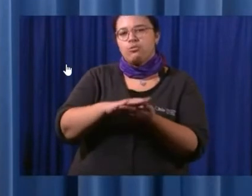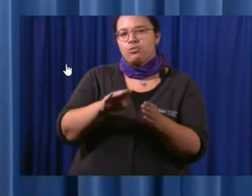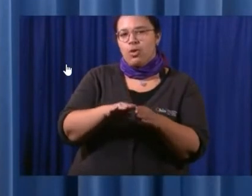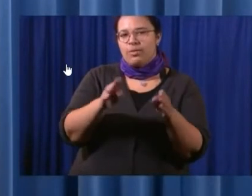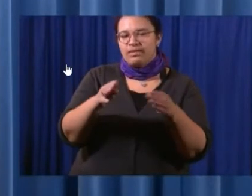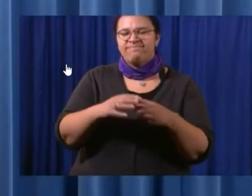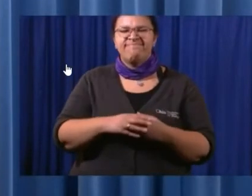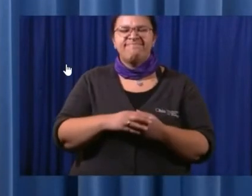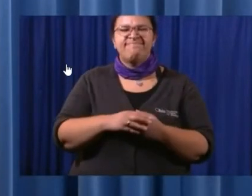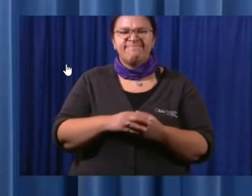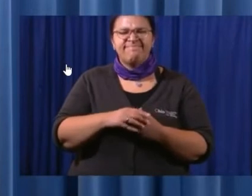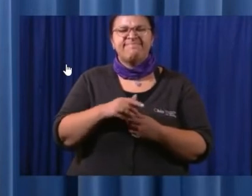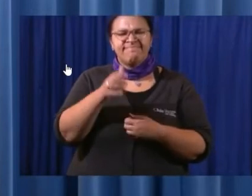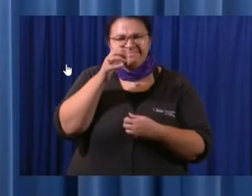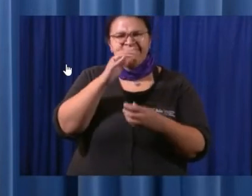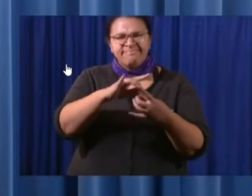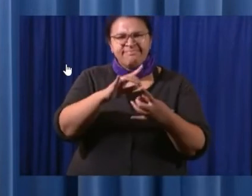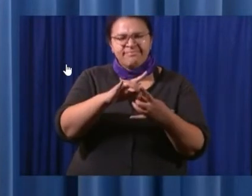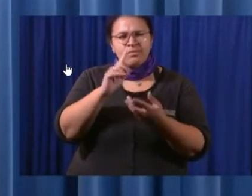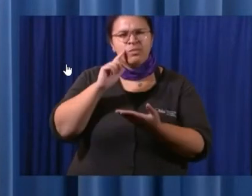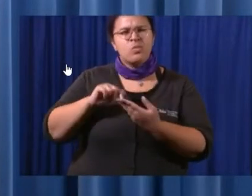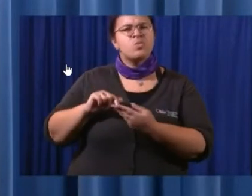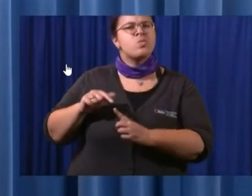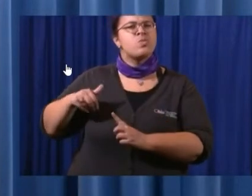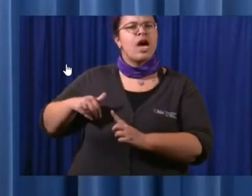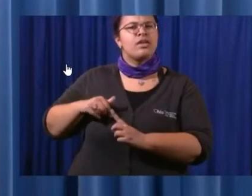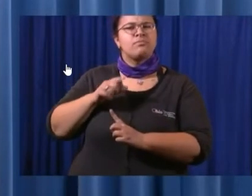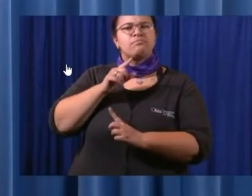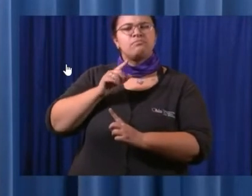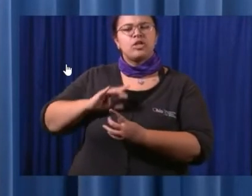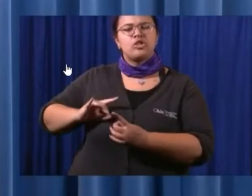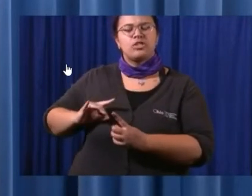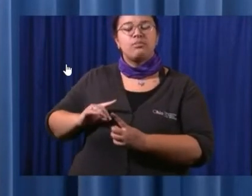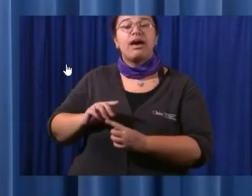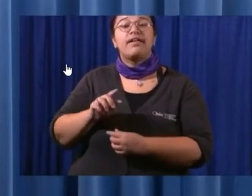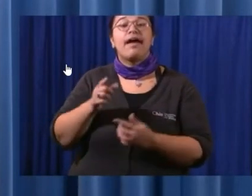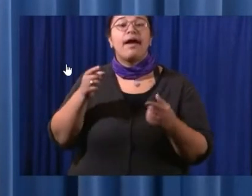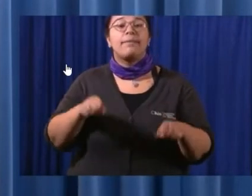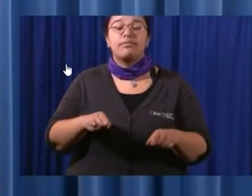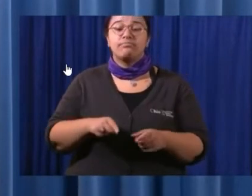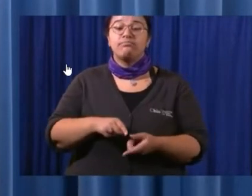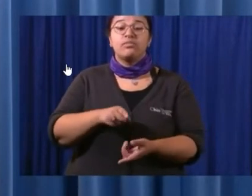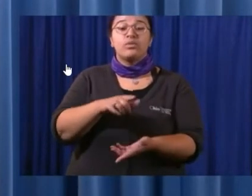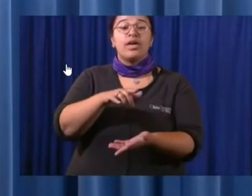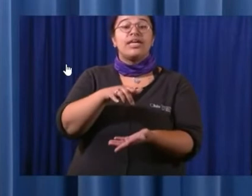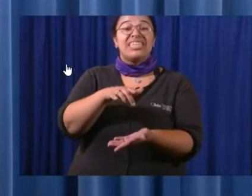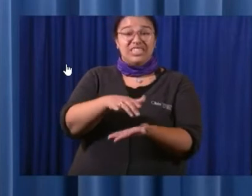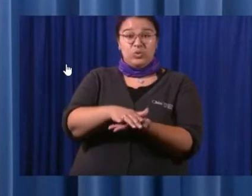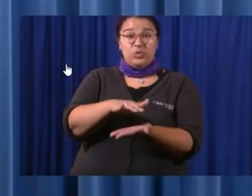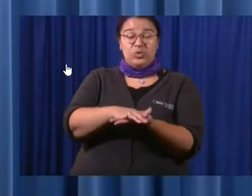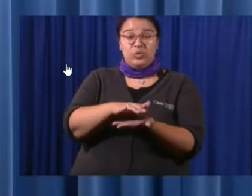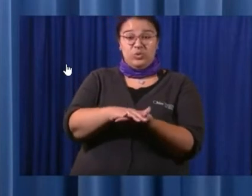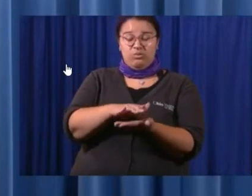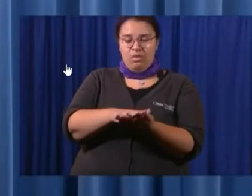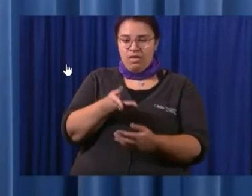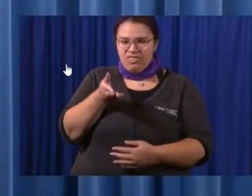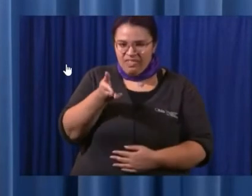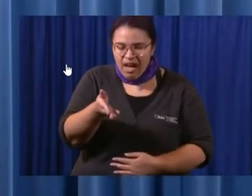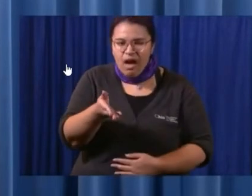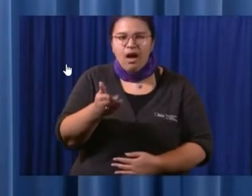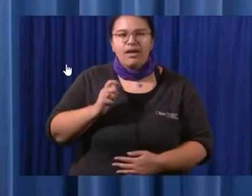addressed is what happens if a staff member or student in the building tests positive for COVID-19. Is that